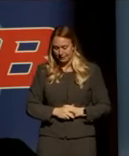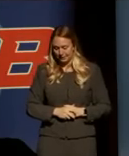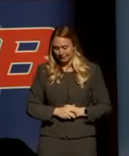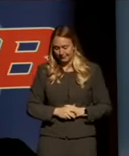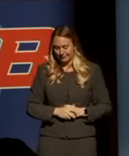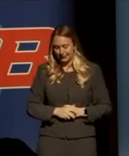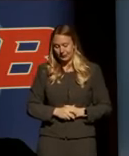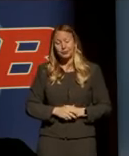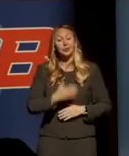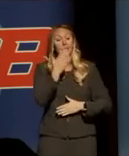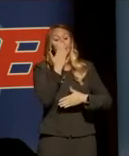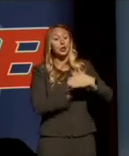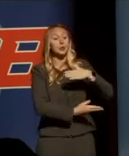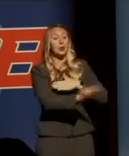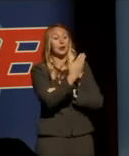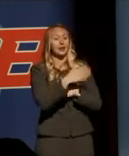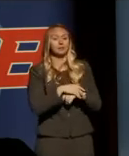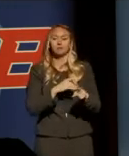Good morning.